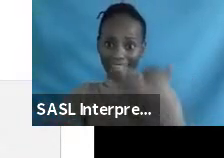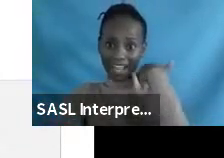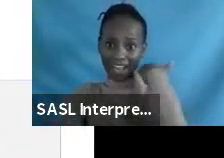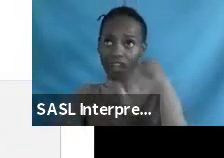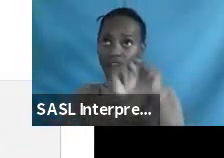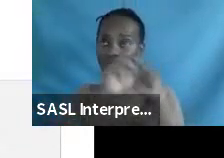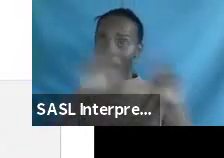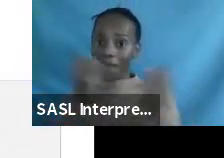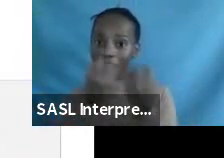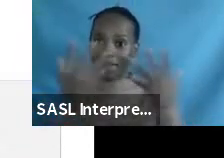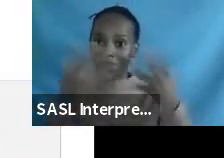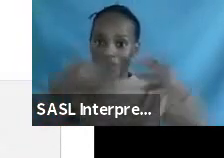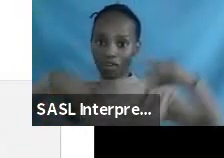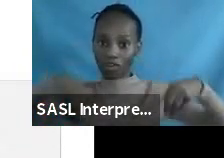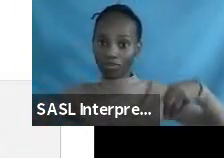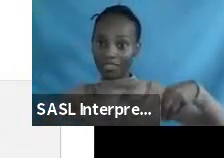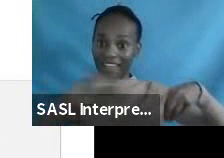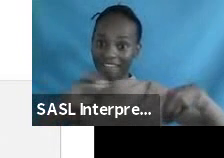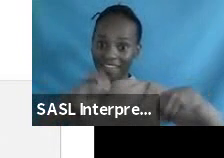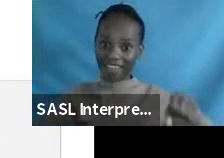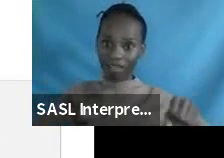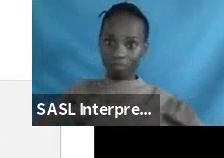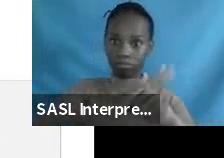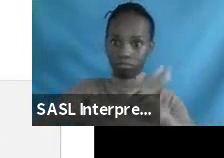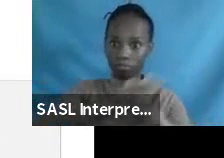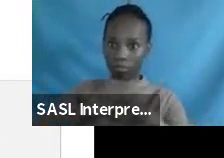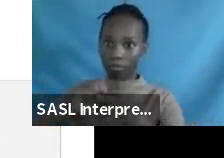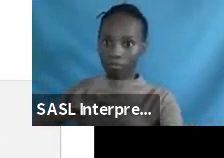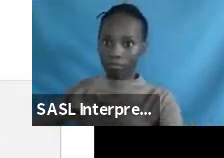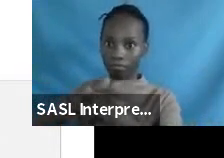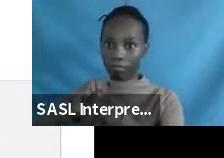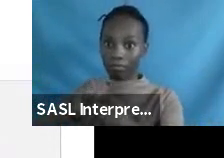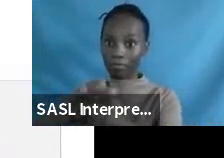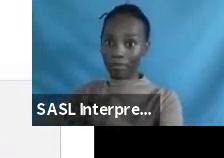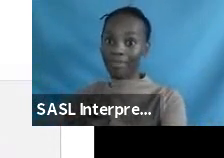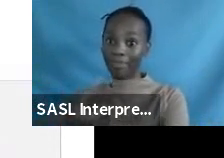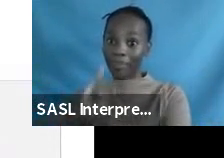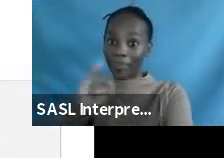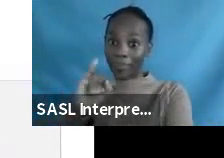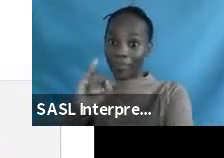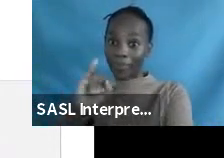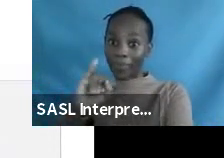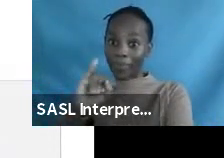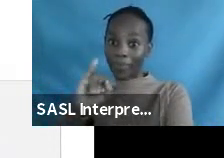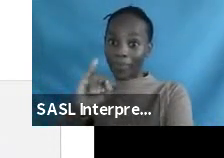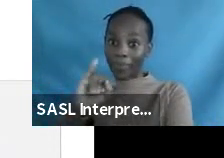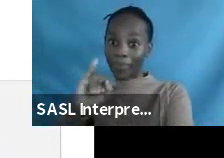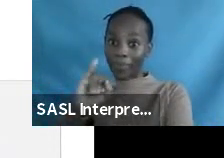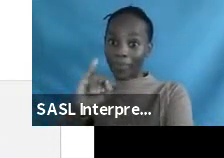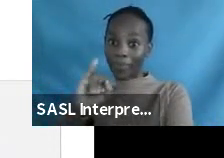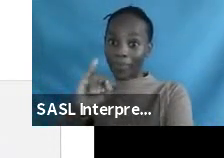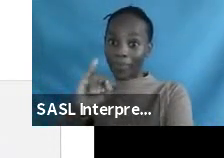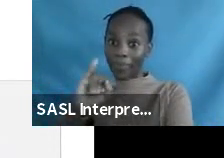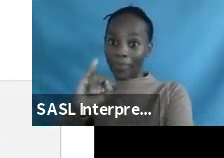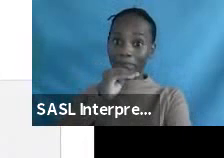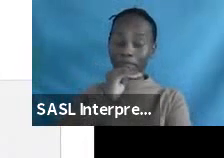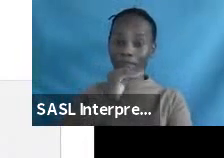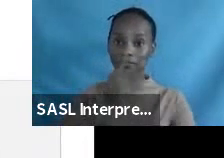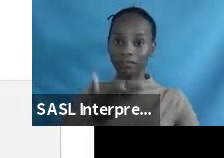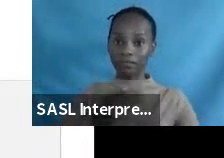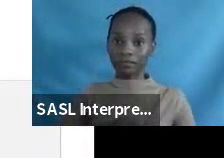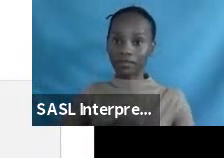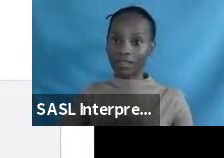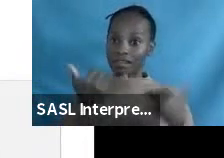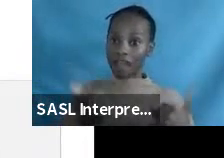eats into the fiscus, and then how it actually negates the good work that the government is supposed